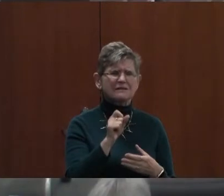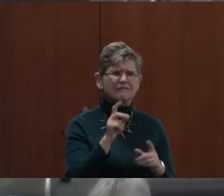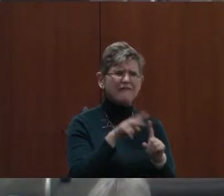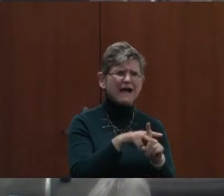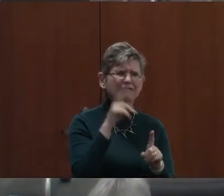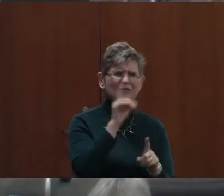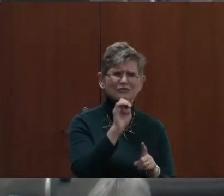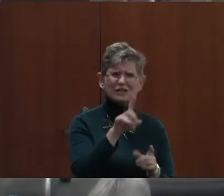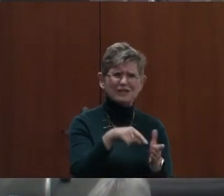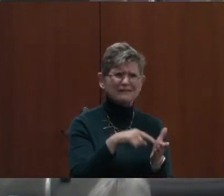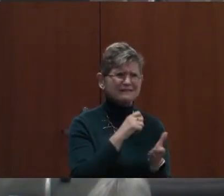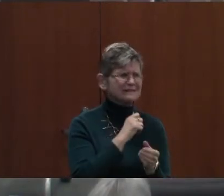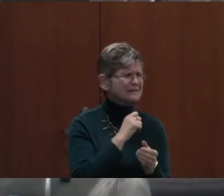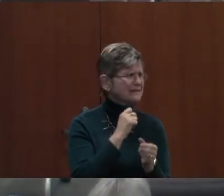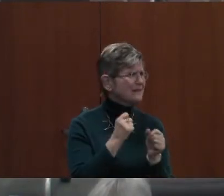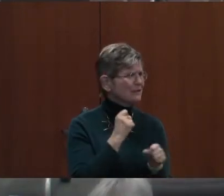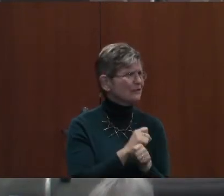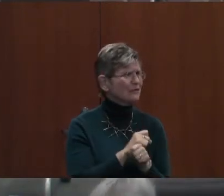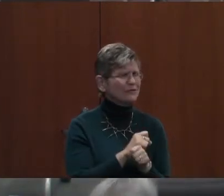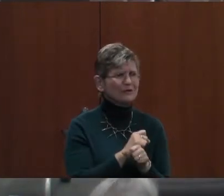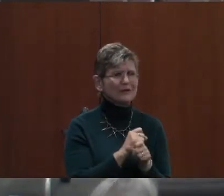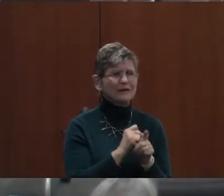year? It's